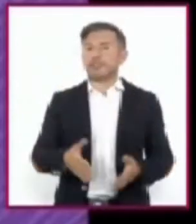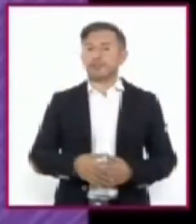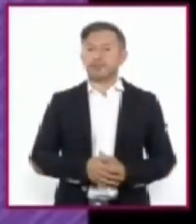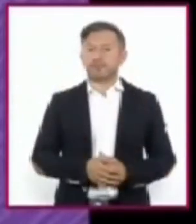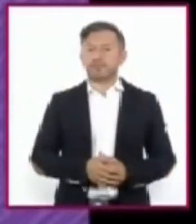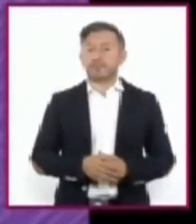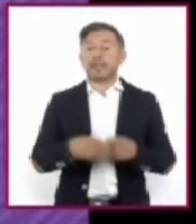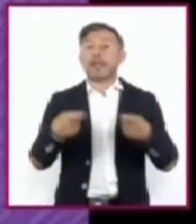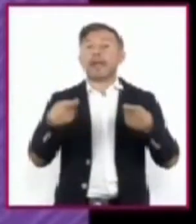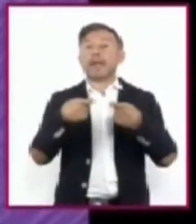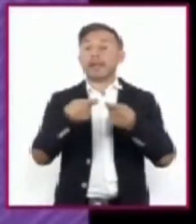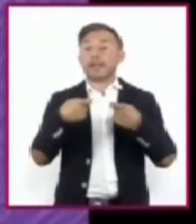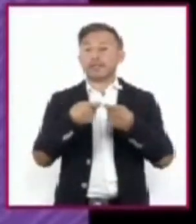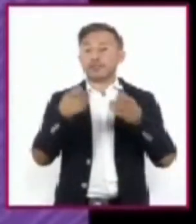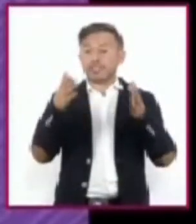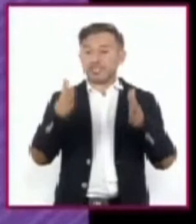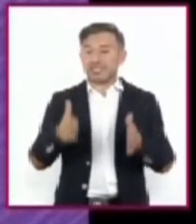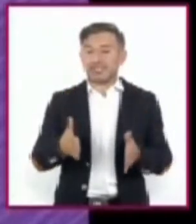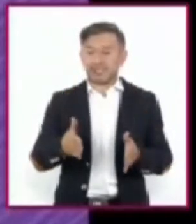An electrician.